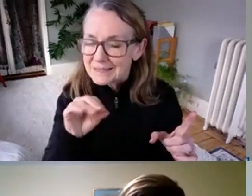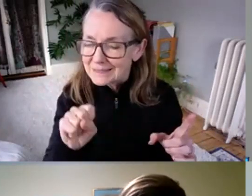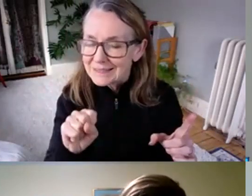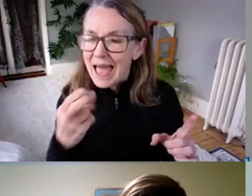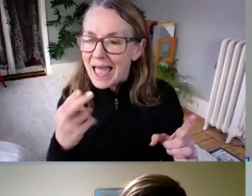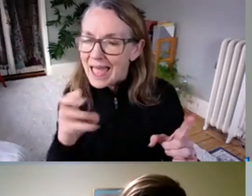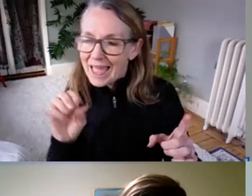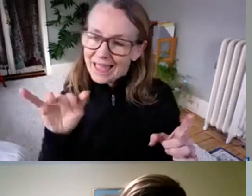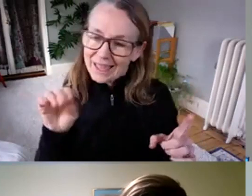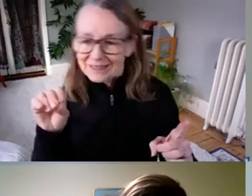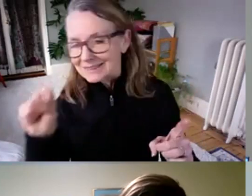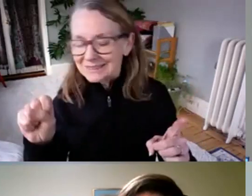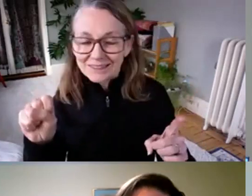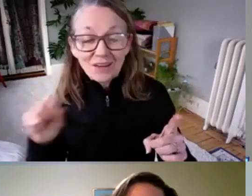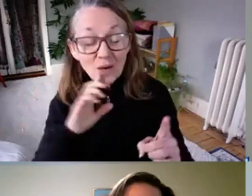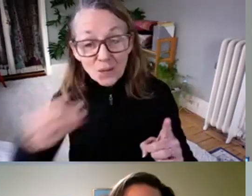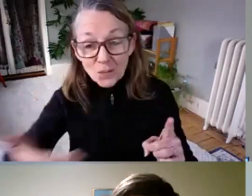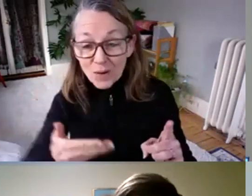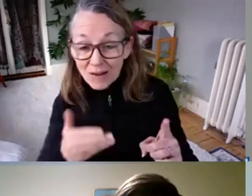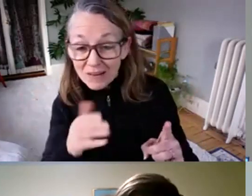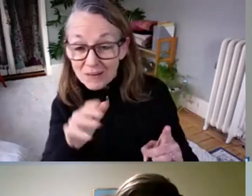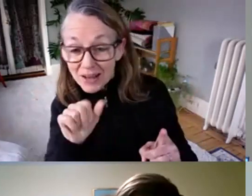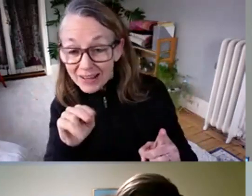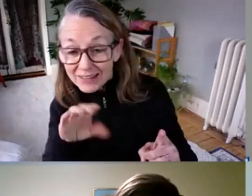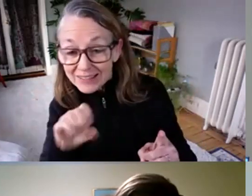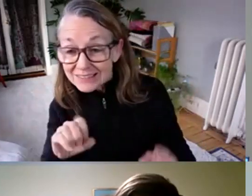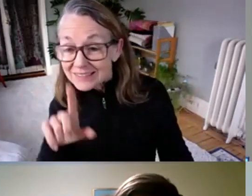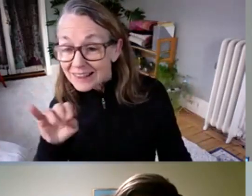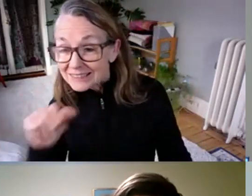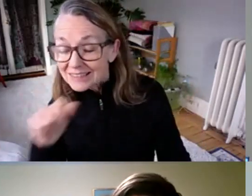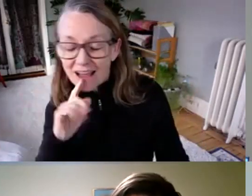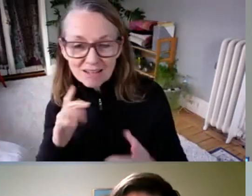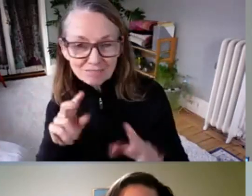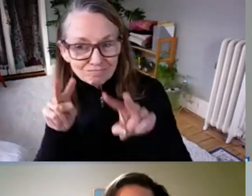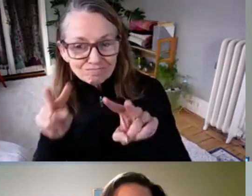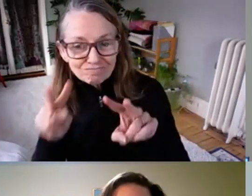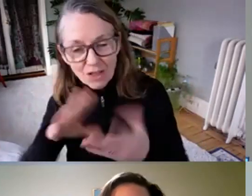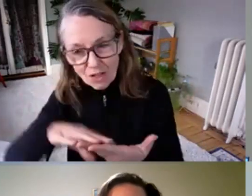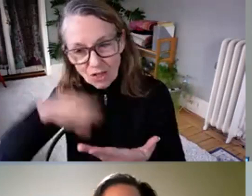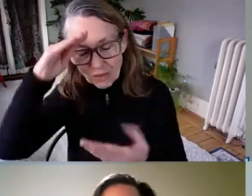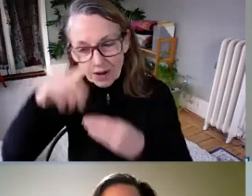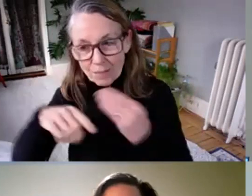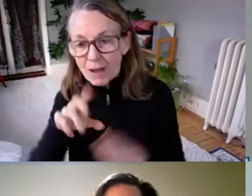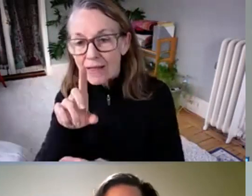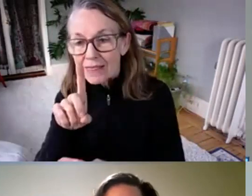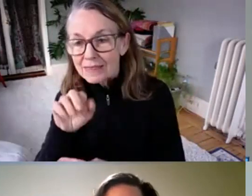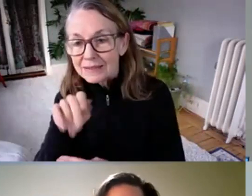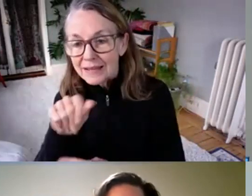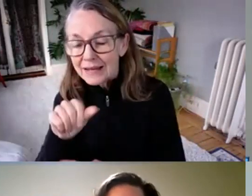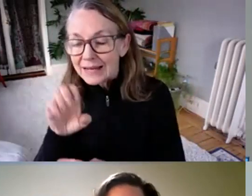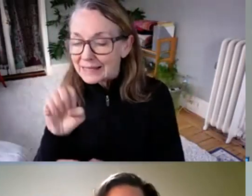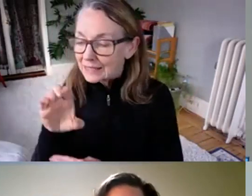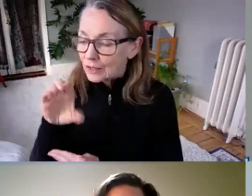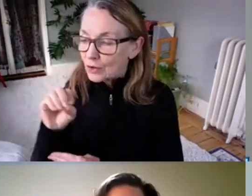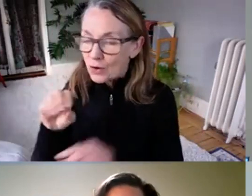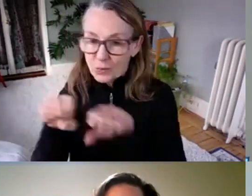And welcome, Anis and Lisa. I look forward to learning more about the data ecosystem under